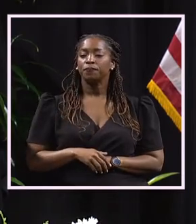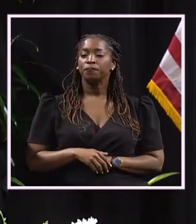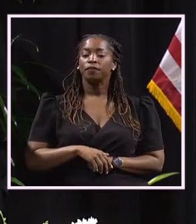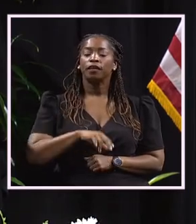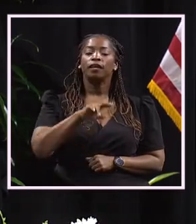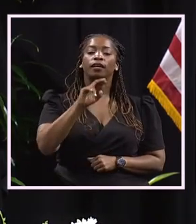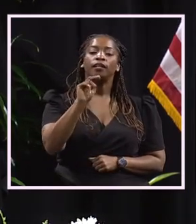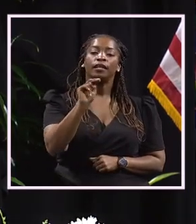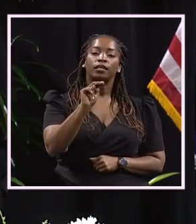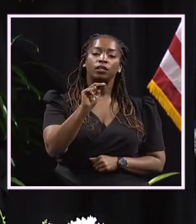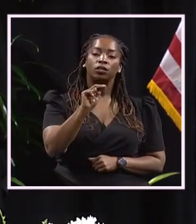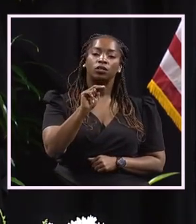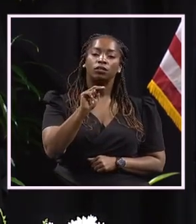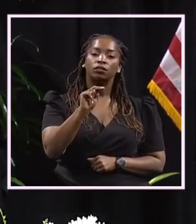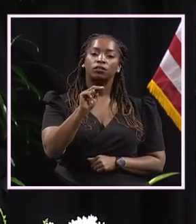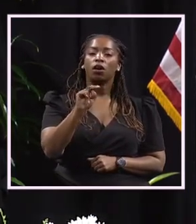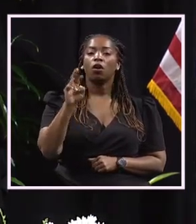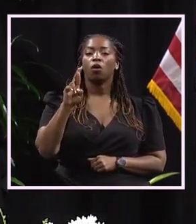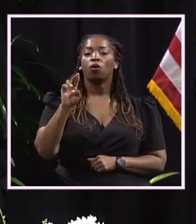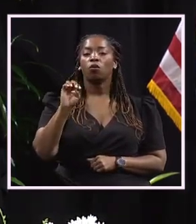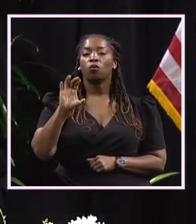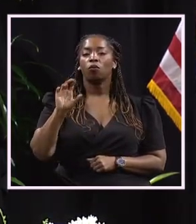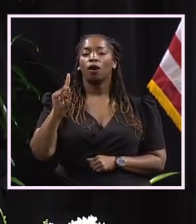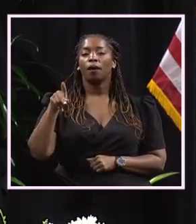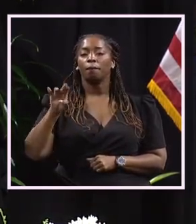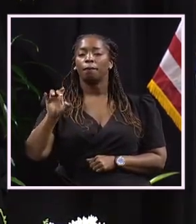Nicholas Heldal Rothschild.